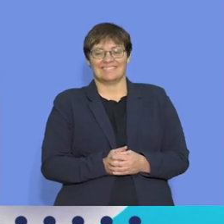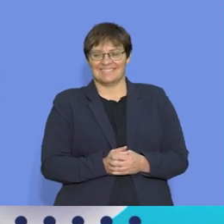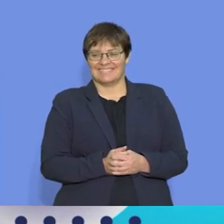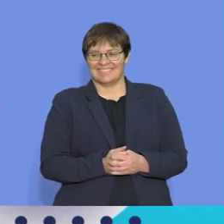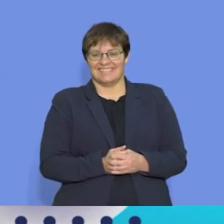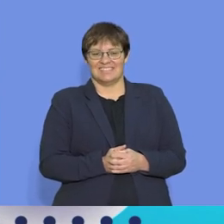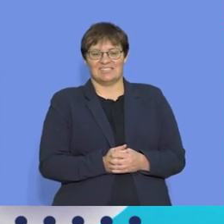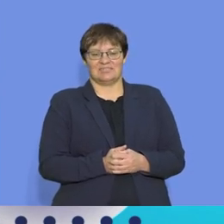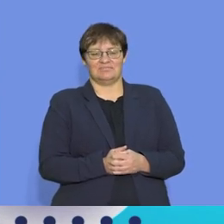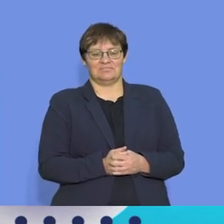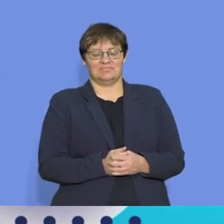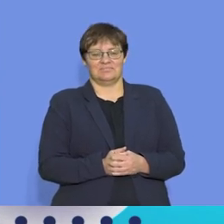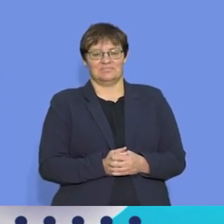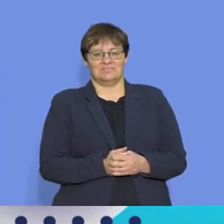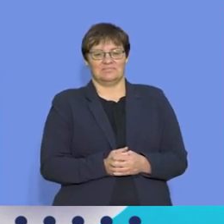No.